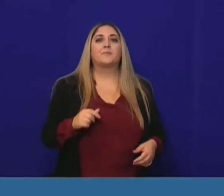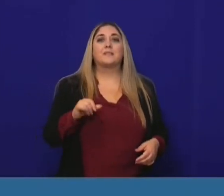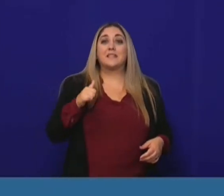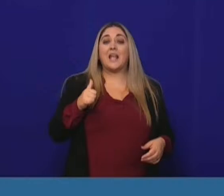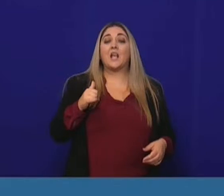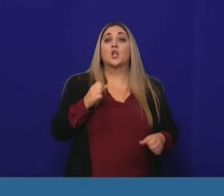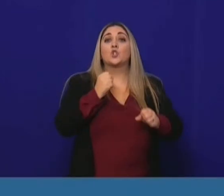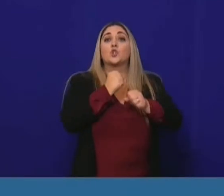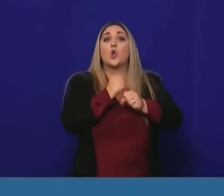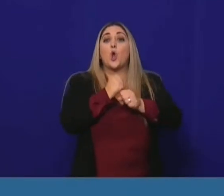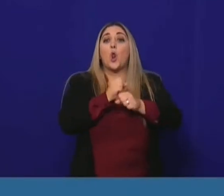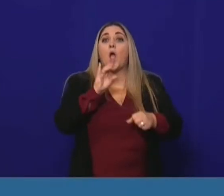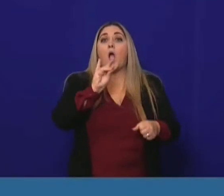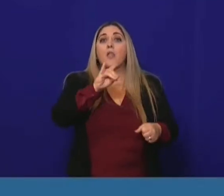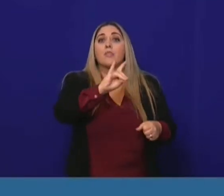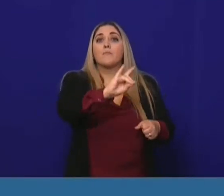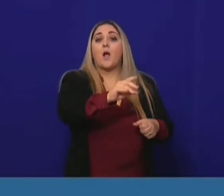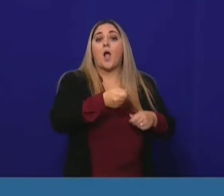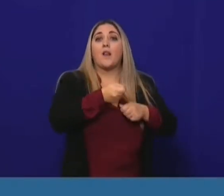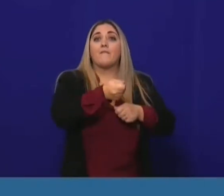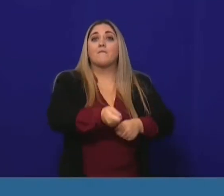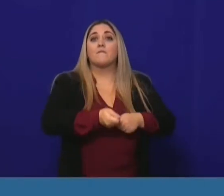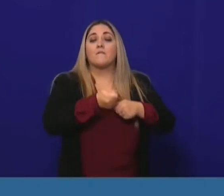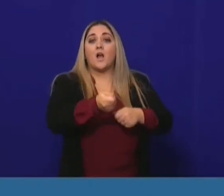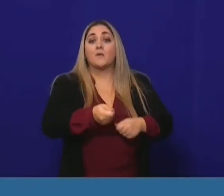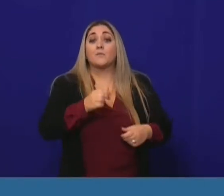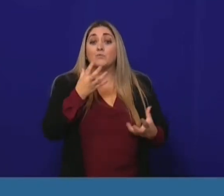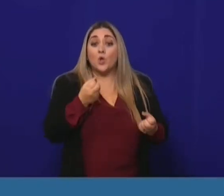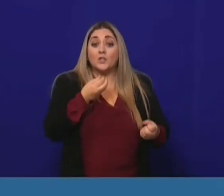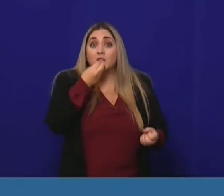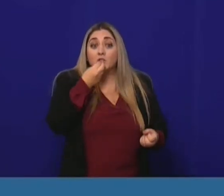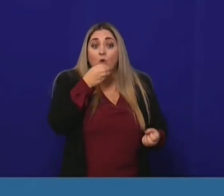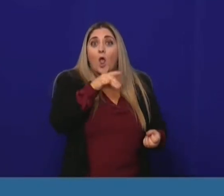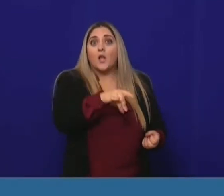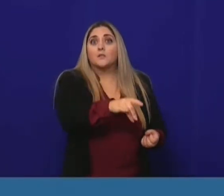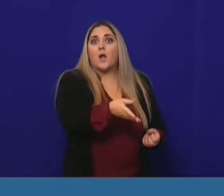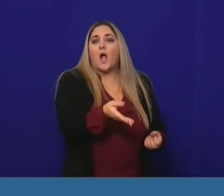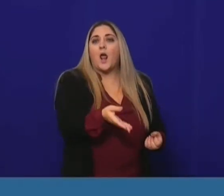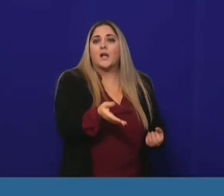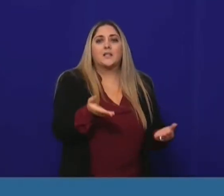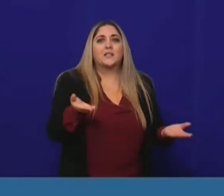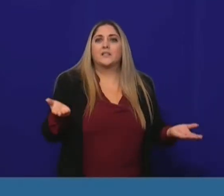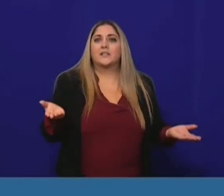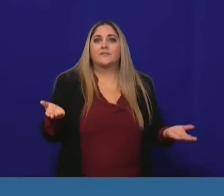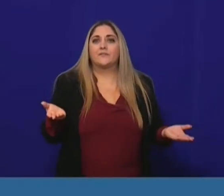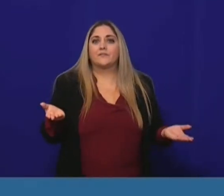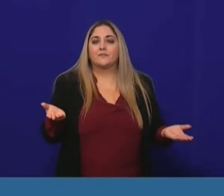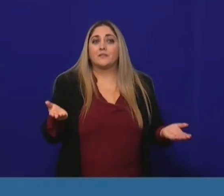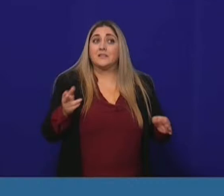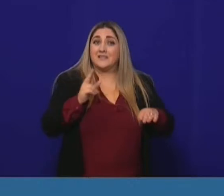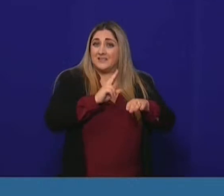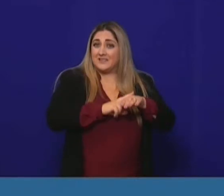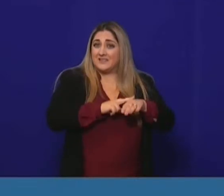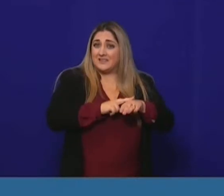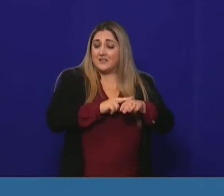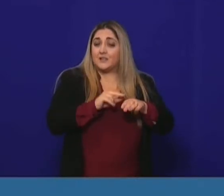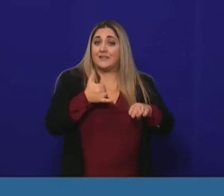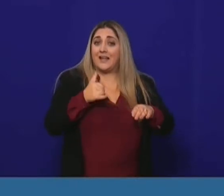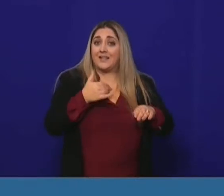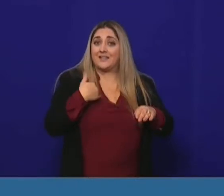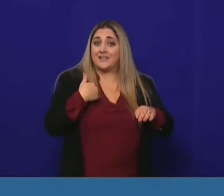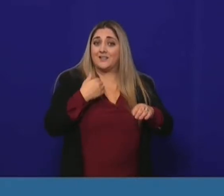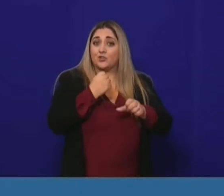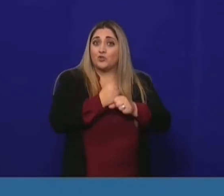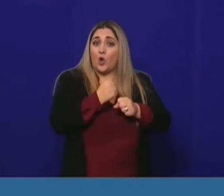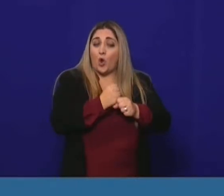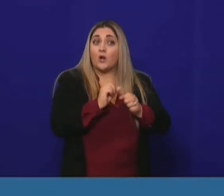u għalhekk iridu jalfu l-annimali kuljum, jekk ir-raħħal ikunx jekk f'każ li jkun fi kwarantina jew